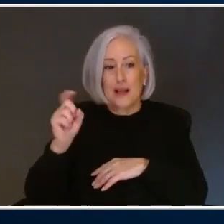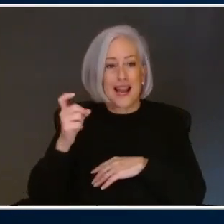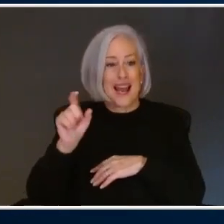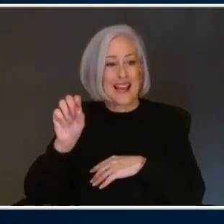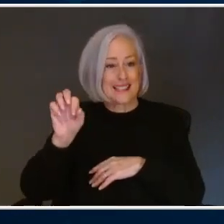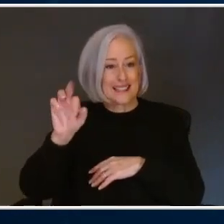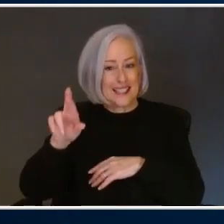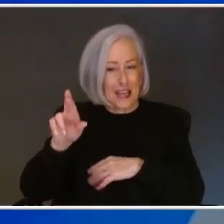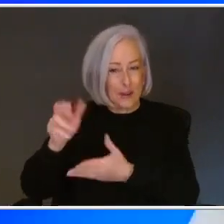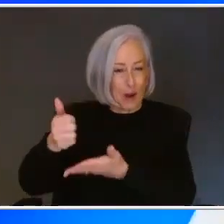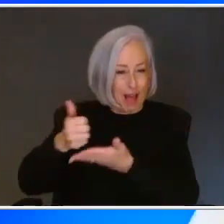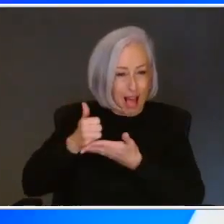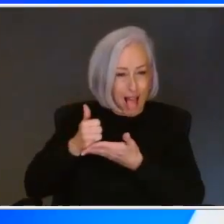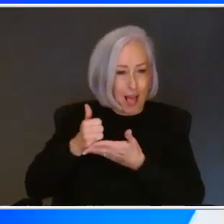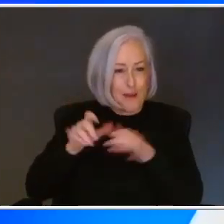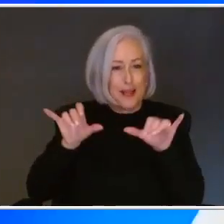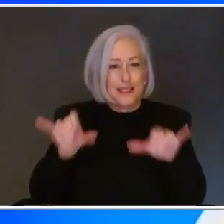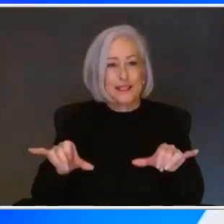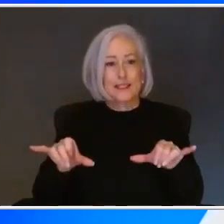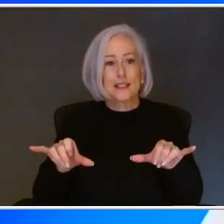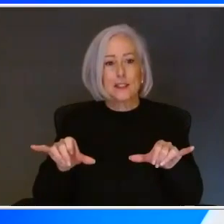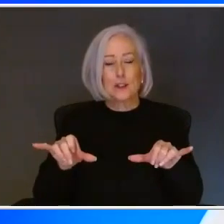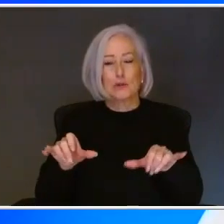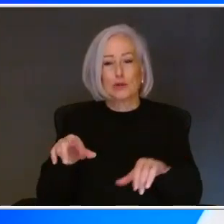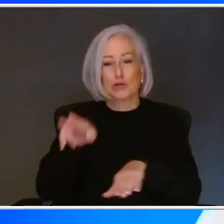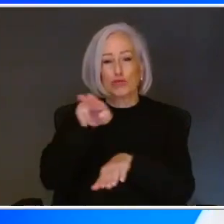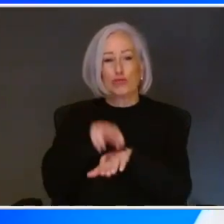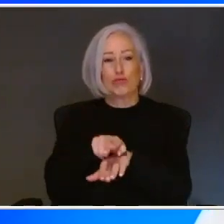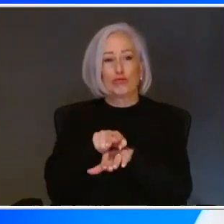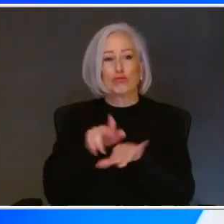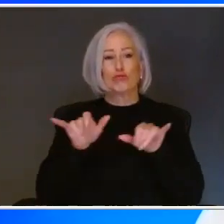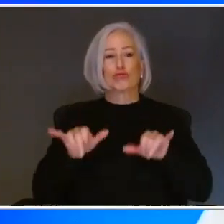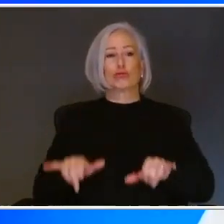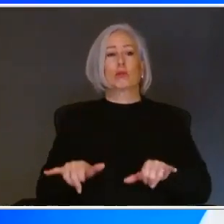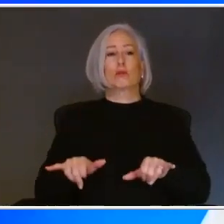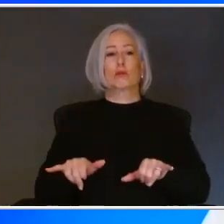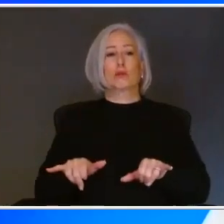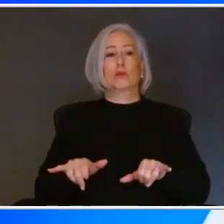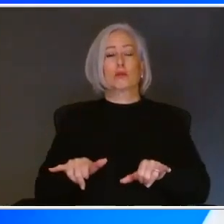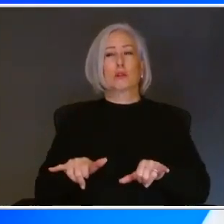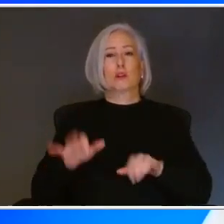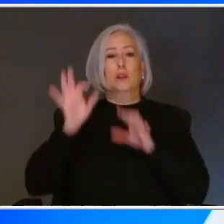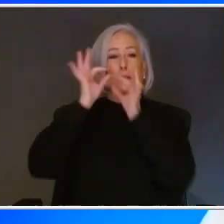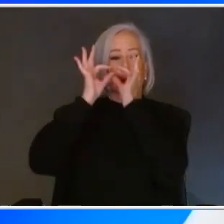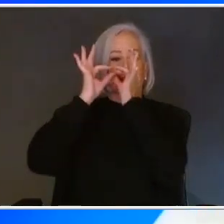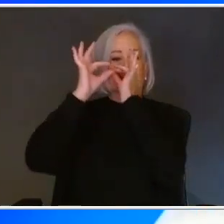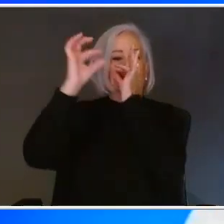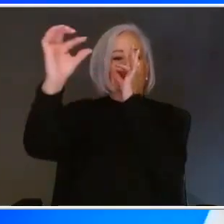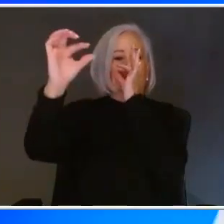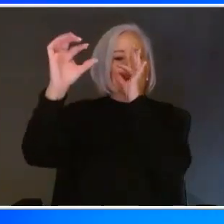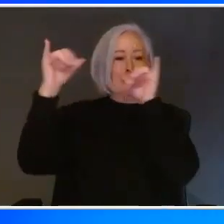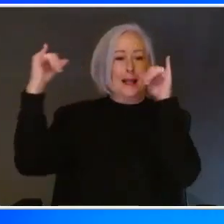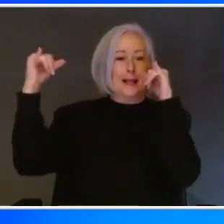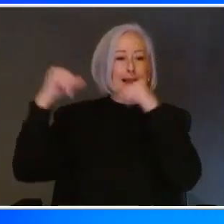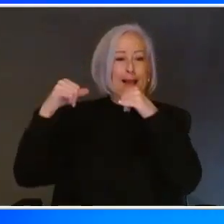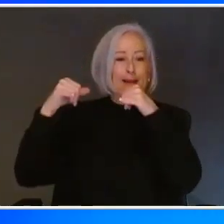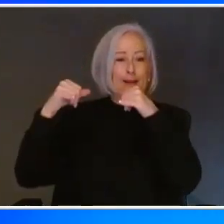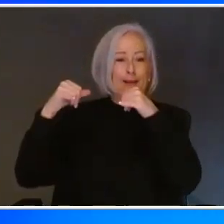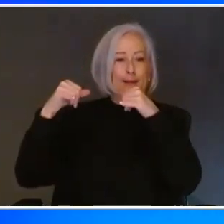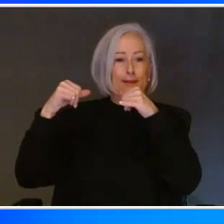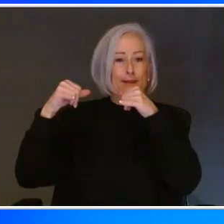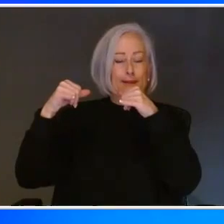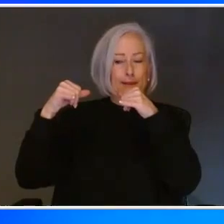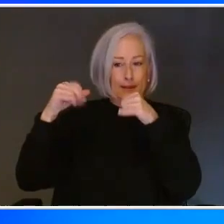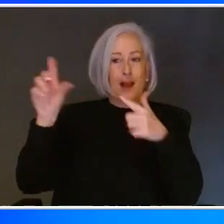and hold steady and be brave until the morning comes, and we by then would have a plan together with the